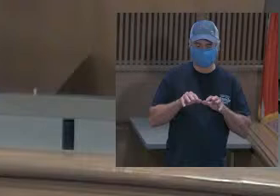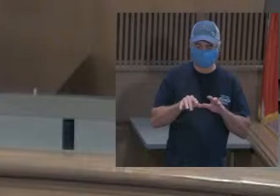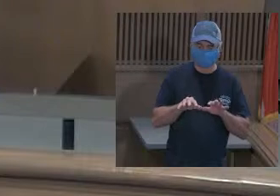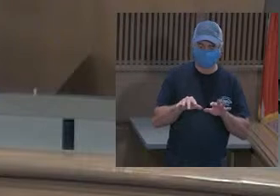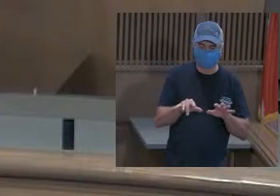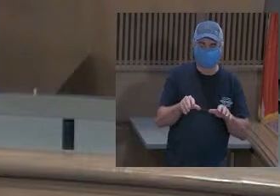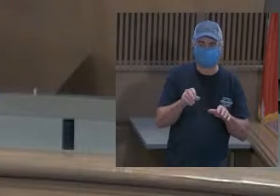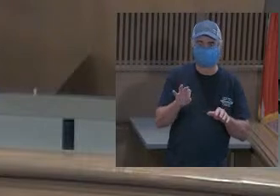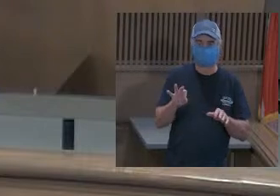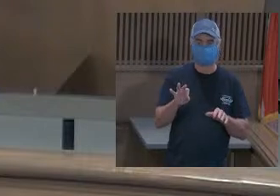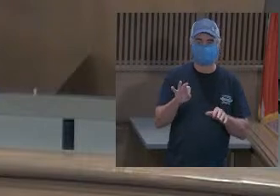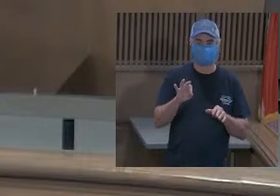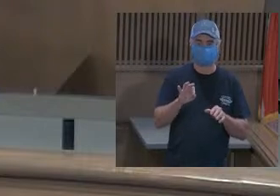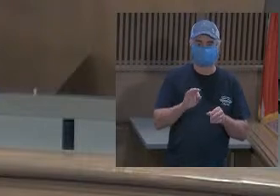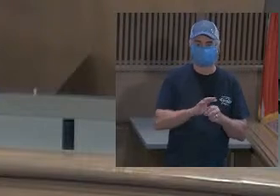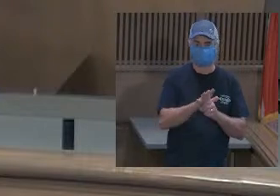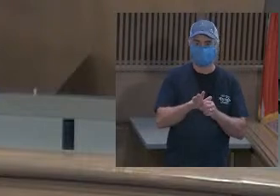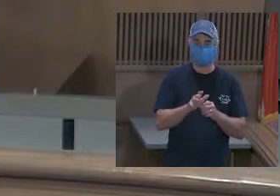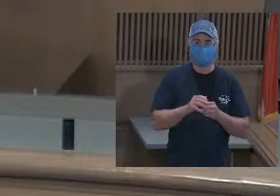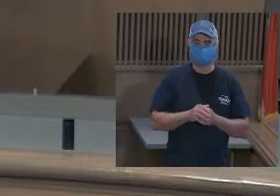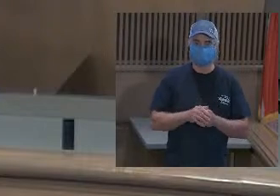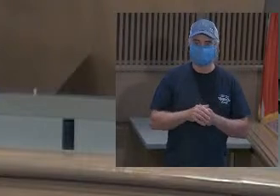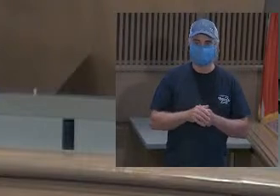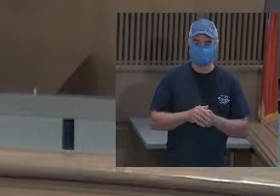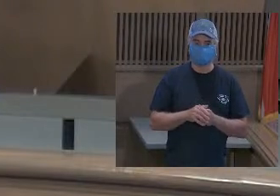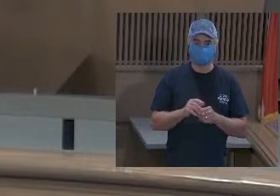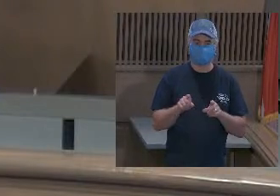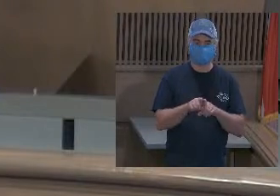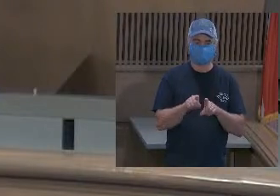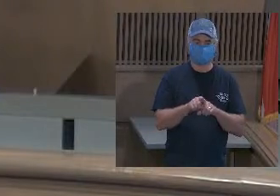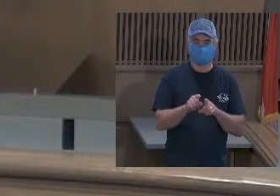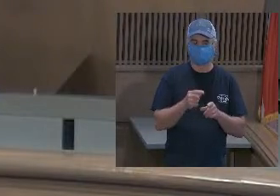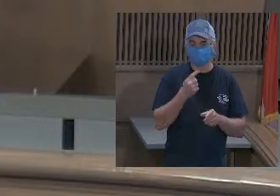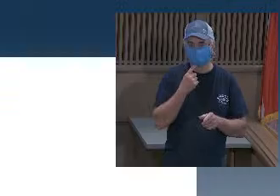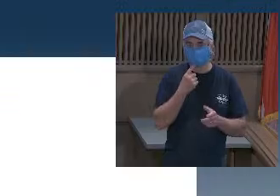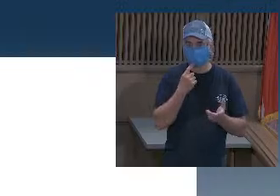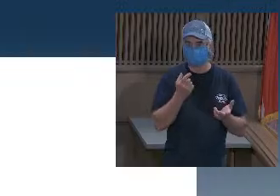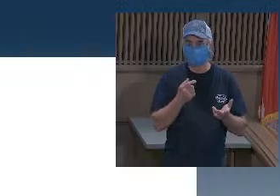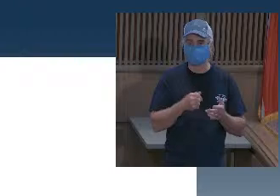I want to also mention